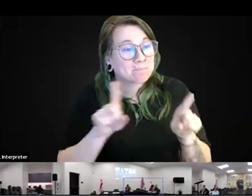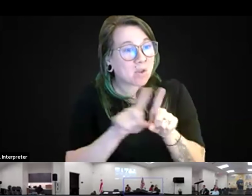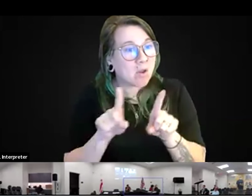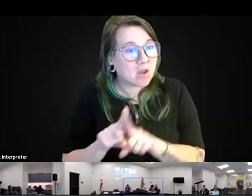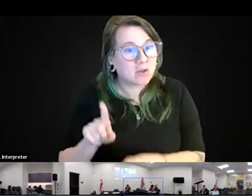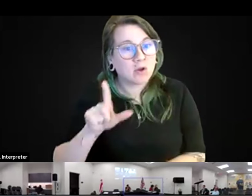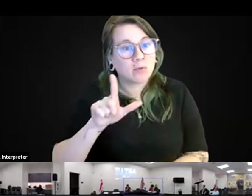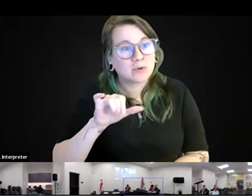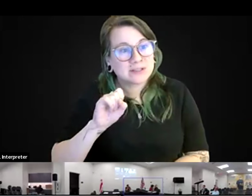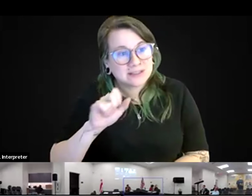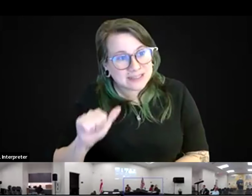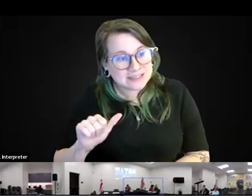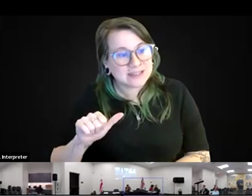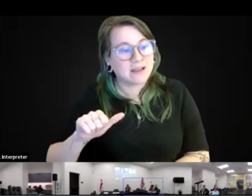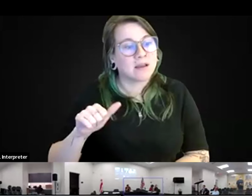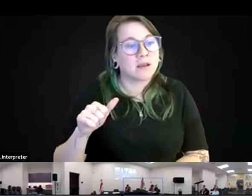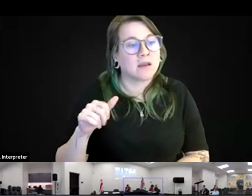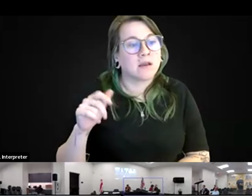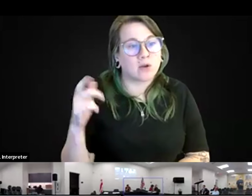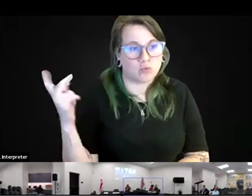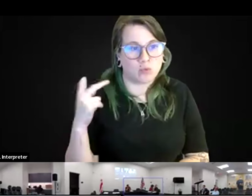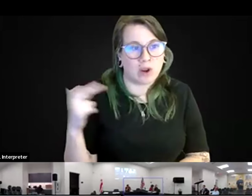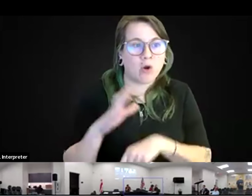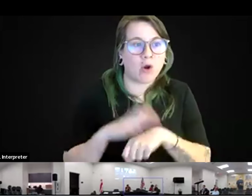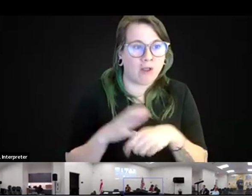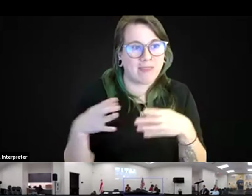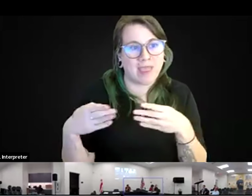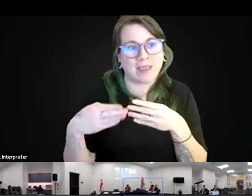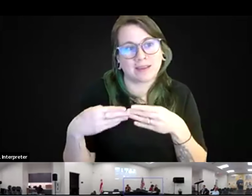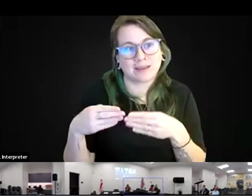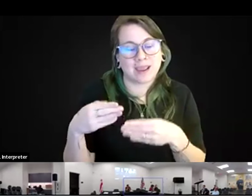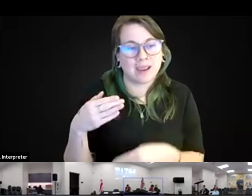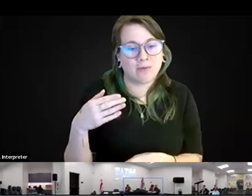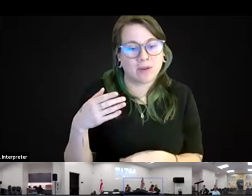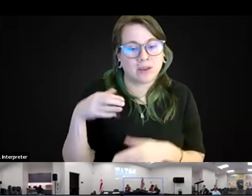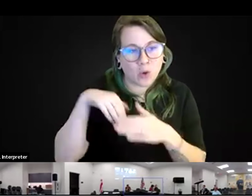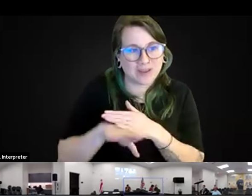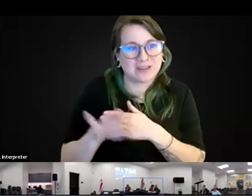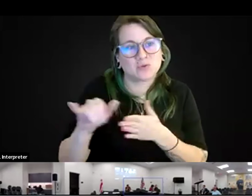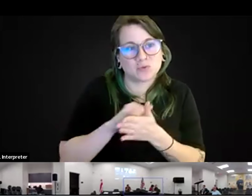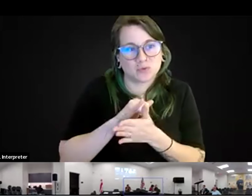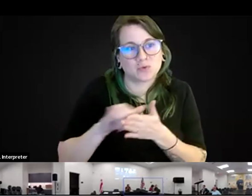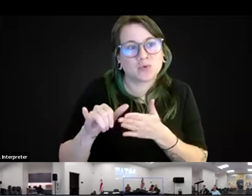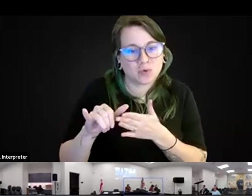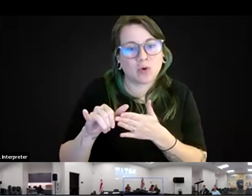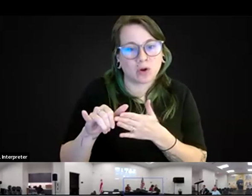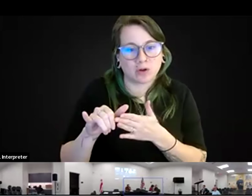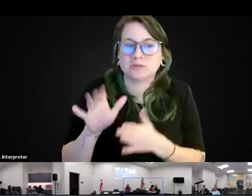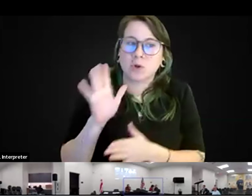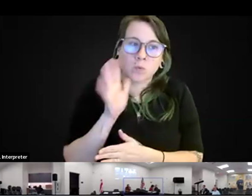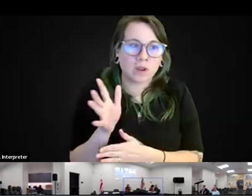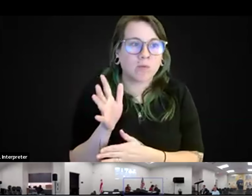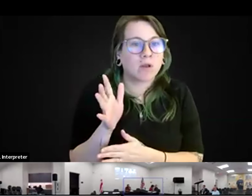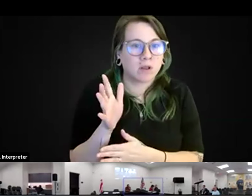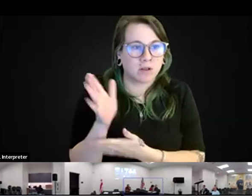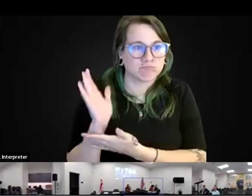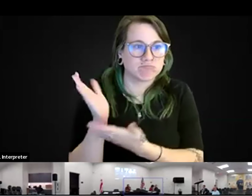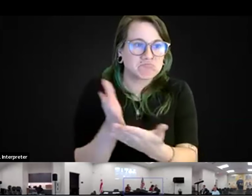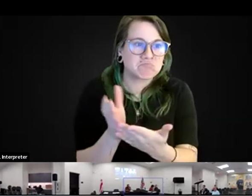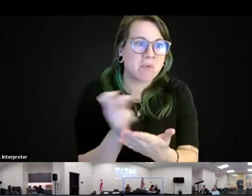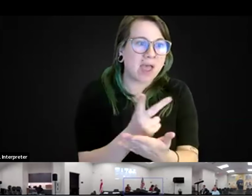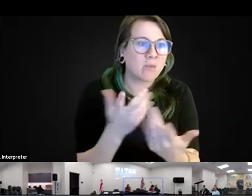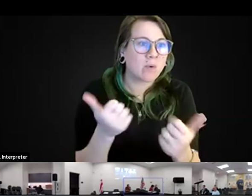Franklin and myself, we're on the DMPED committee for the gateway coming into New York Avenue. So we'll take that back. That we want to try to